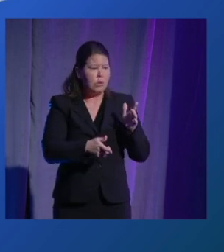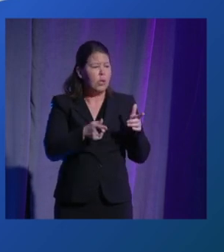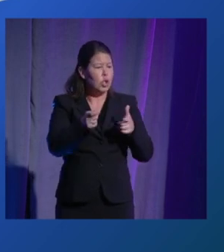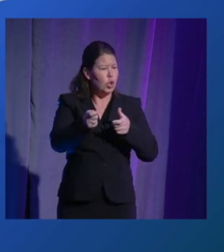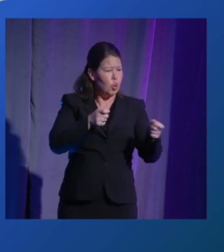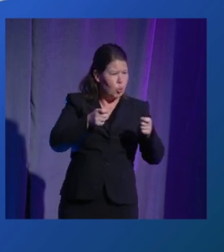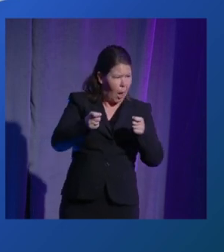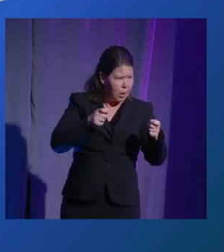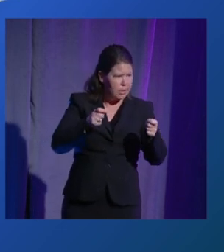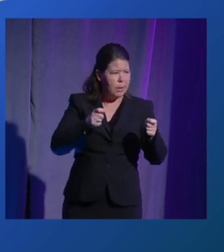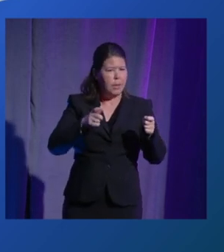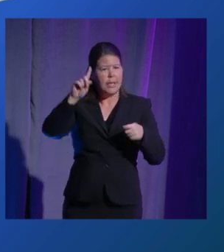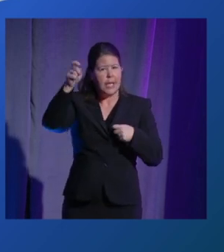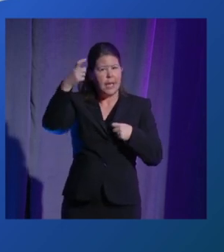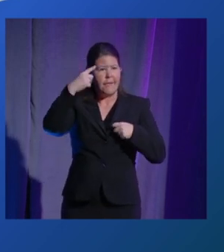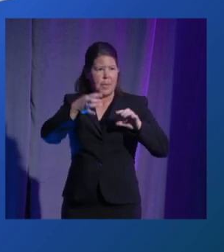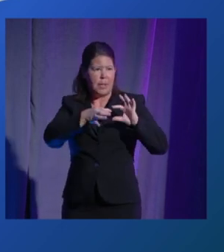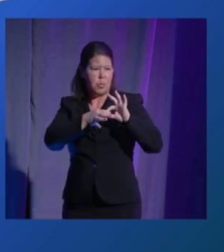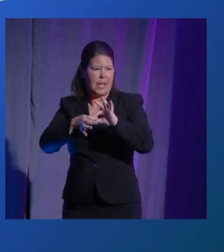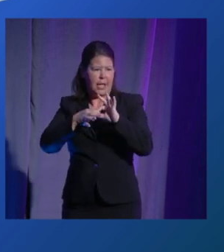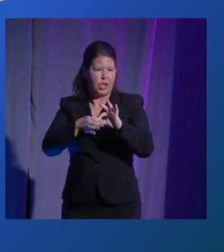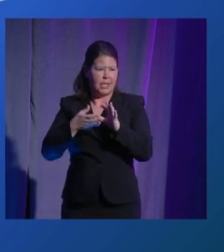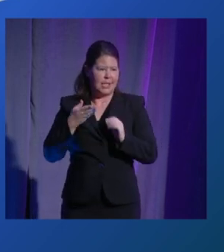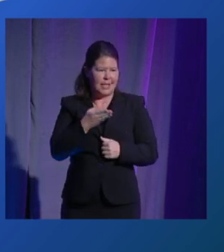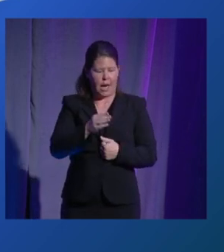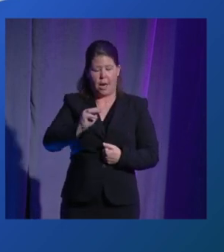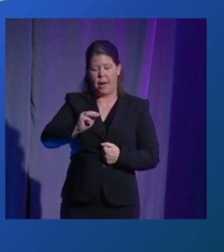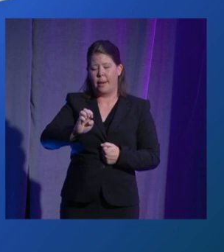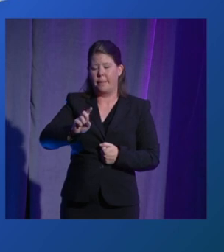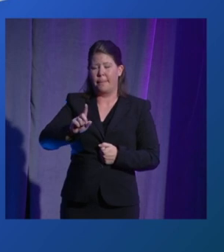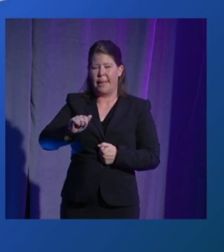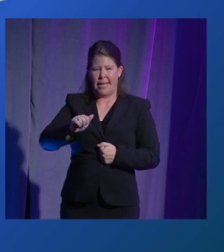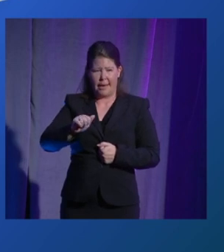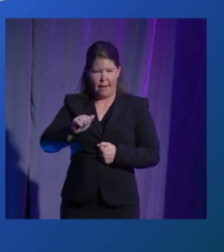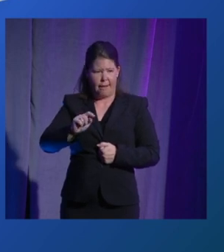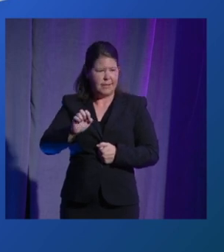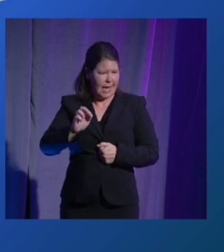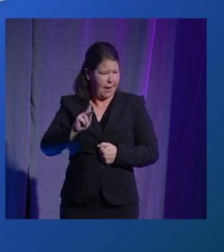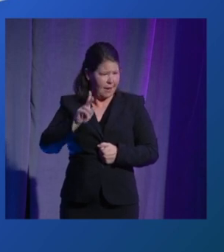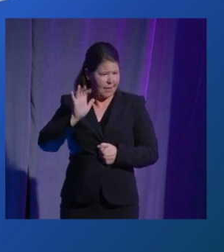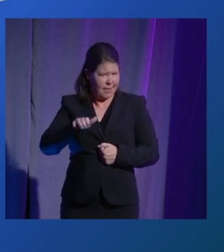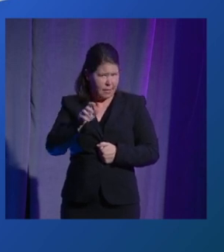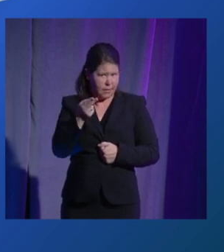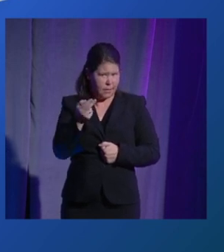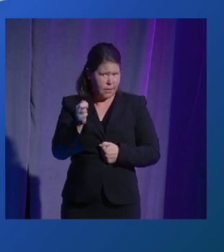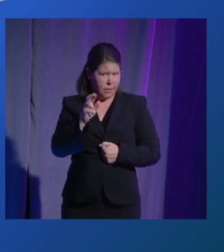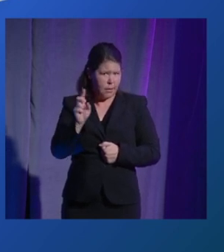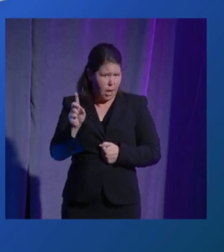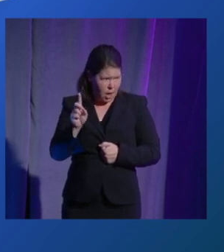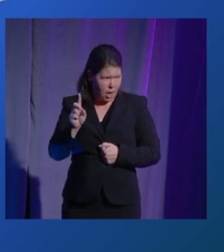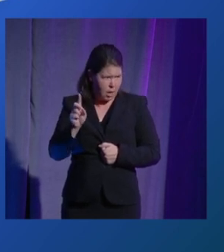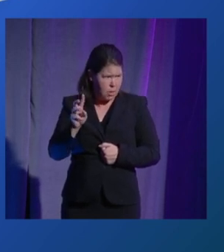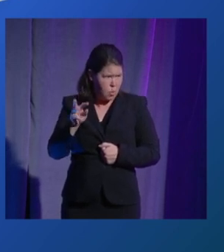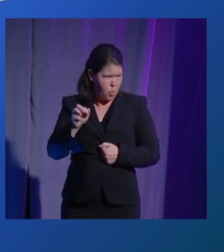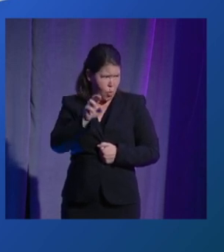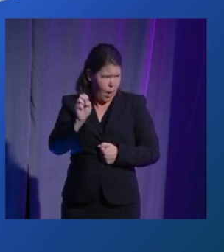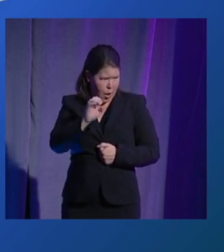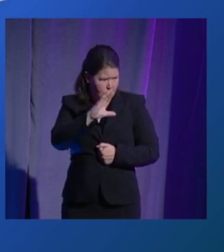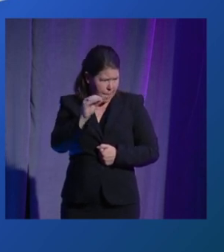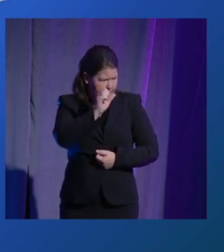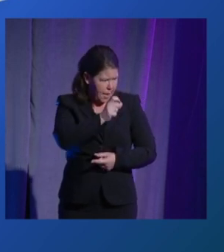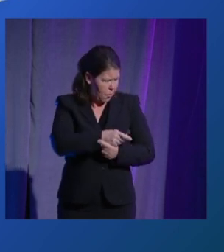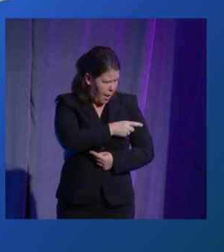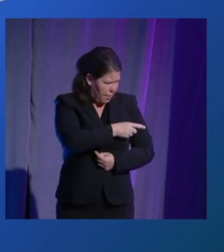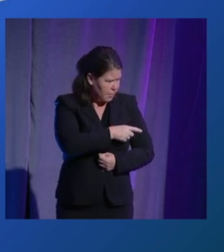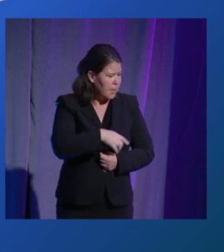mediatech which is a hardware manufacturer chip manufacturer so um you know as as said uh before this is